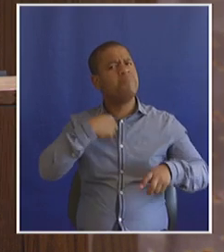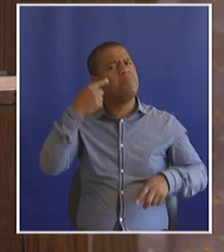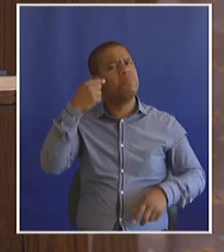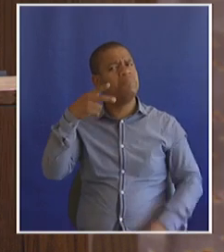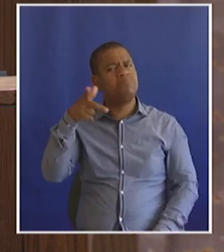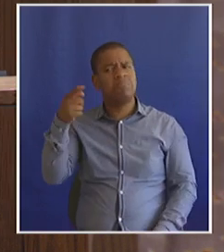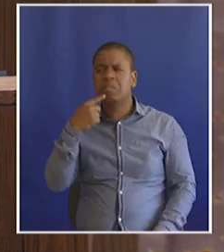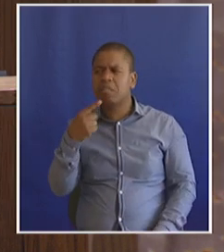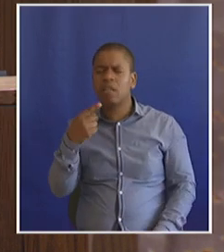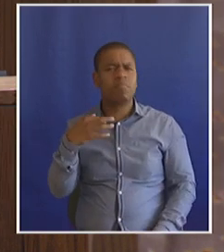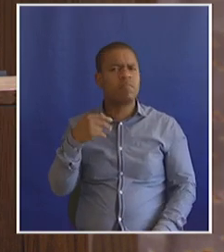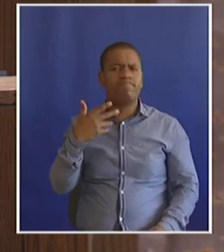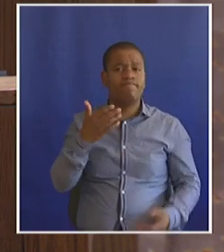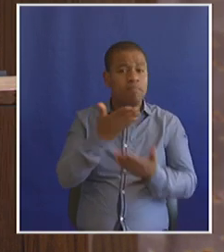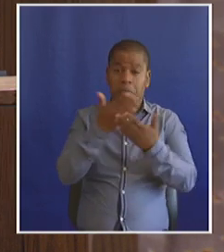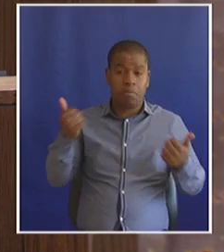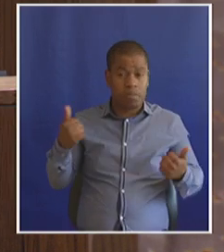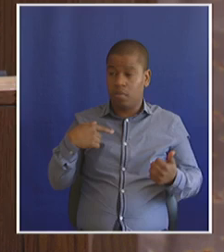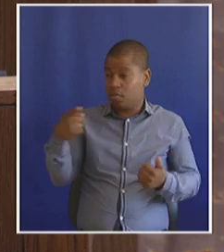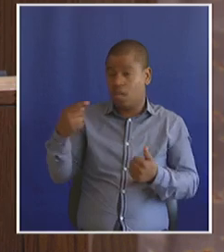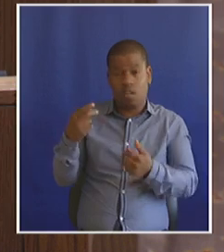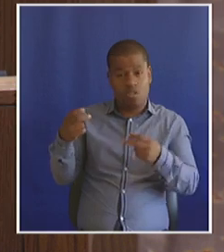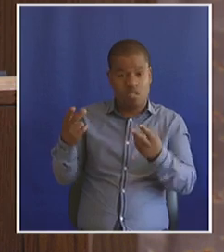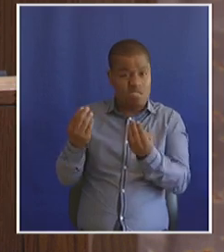talking about, and it also sounds like a new question.